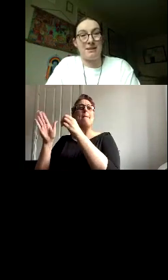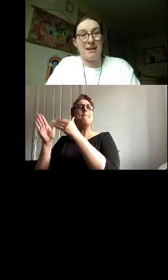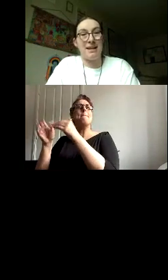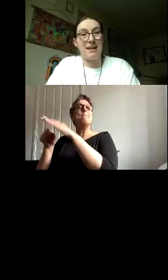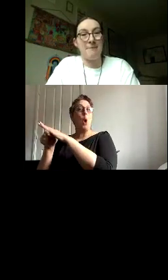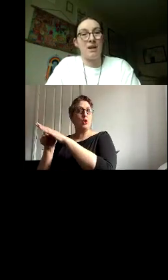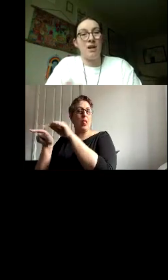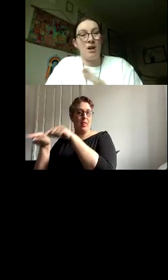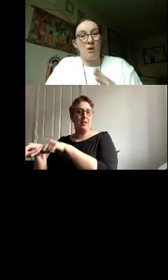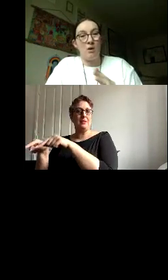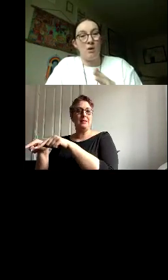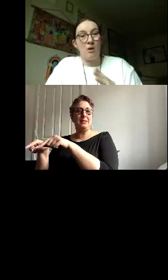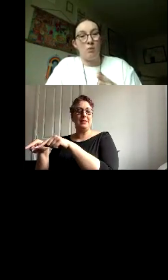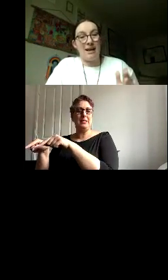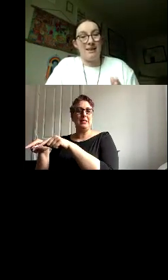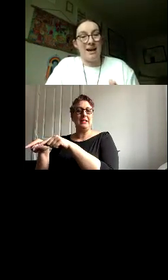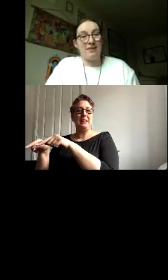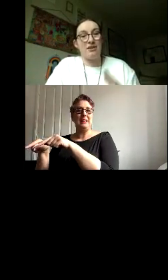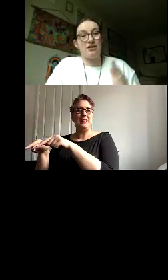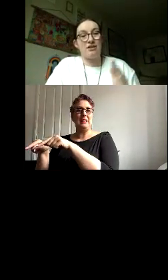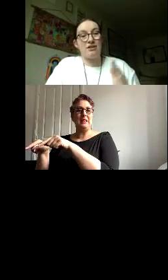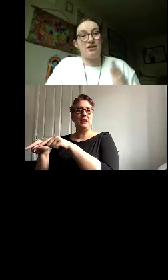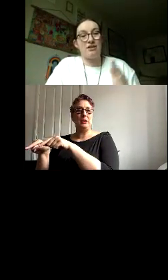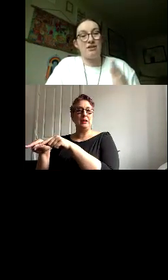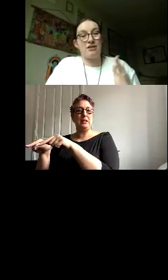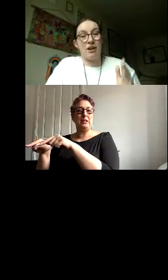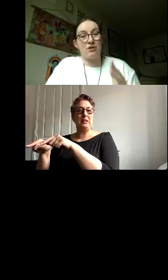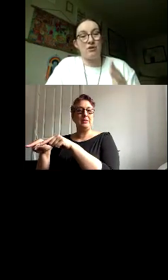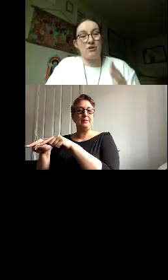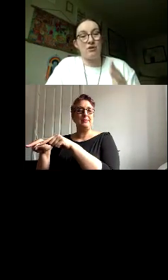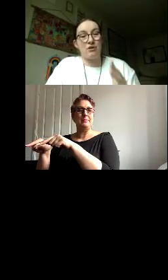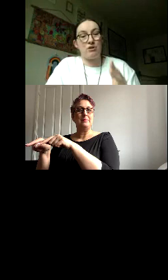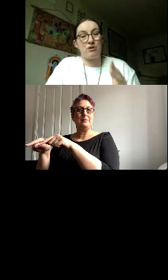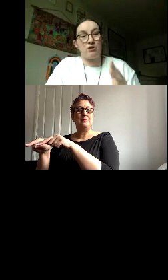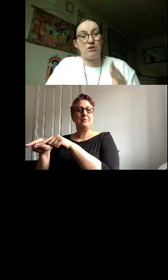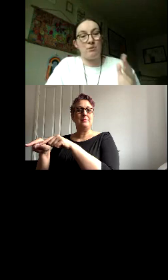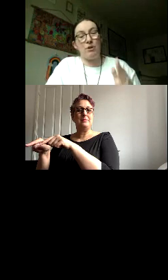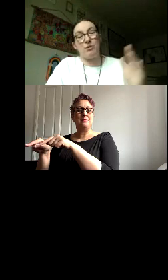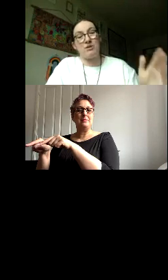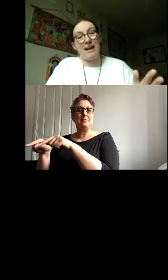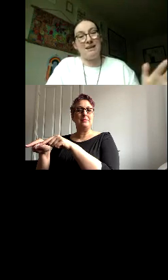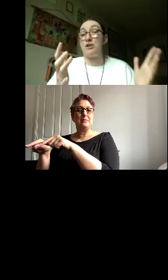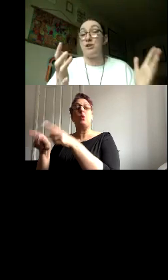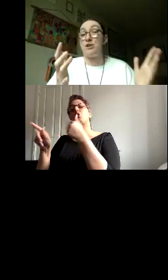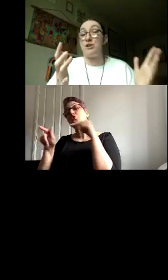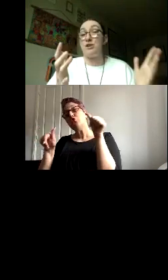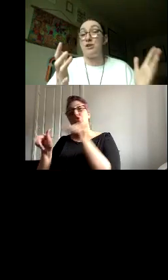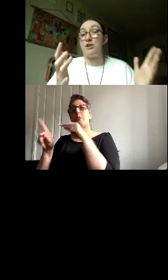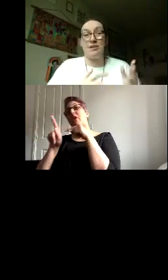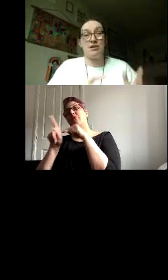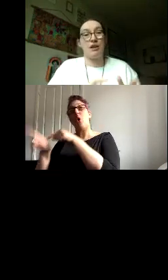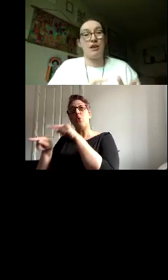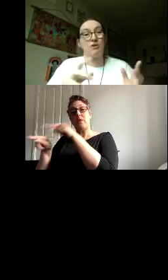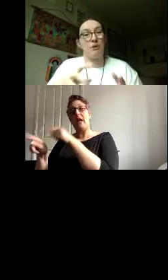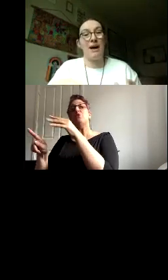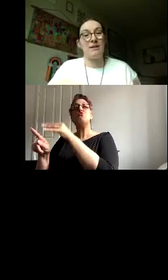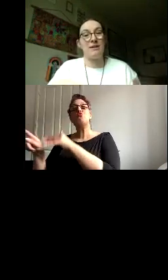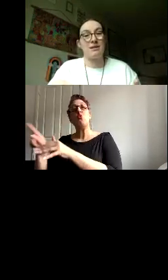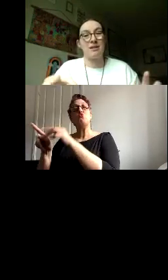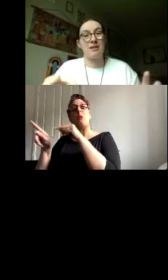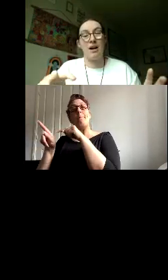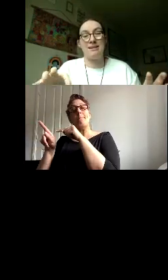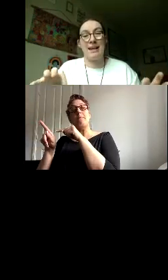disability, we said that the social model says that, and that's a model we should be. Social model says that the